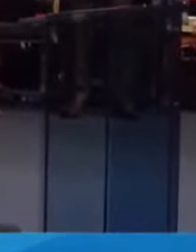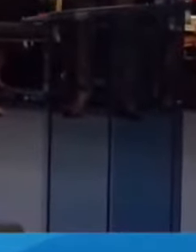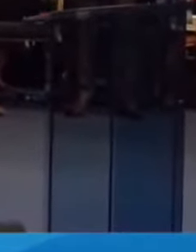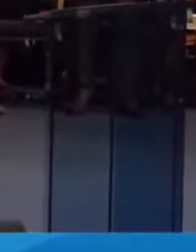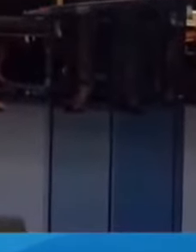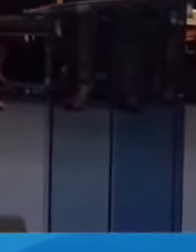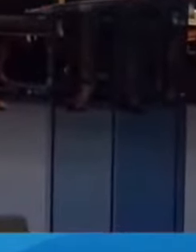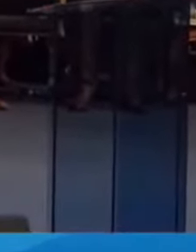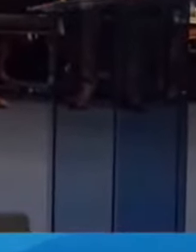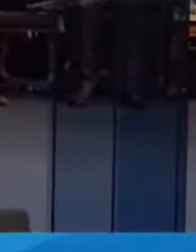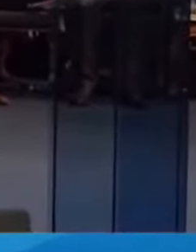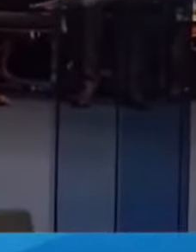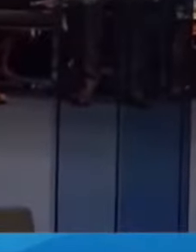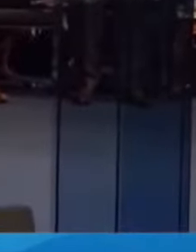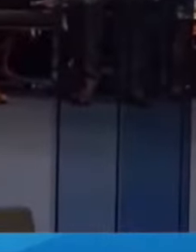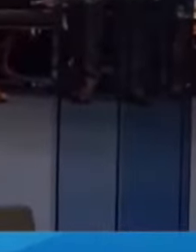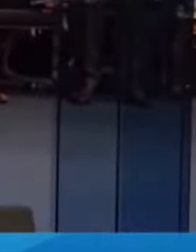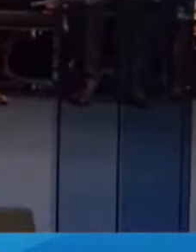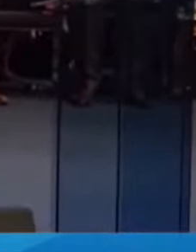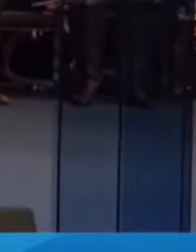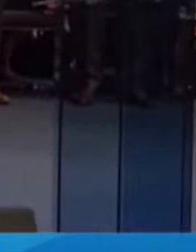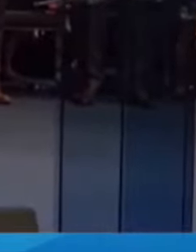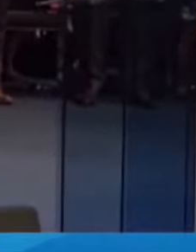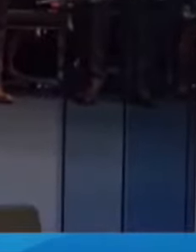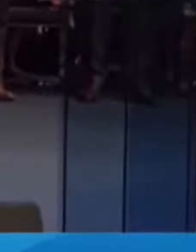Kenya in Jesus